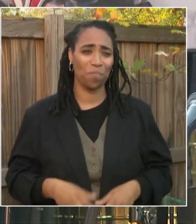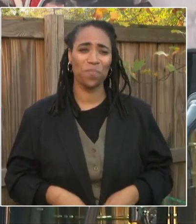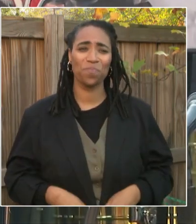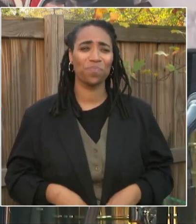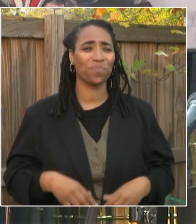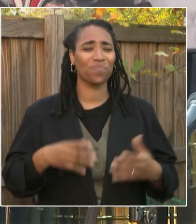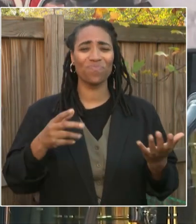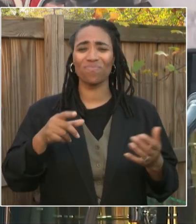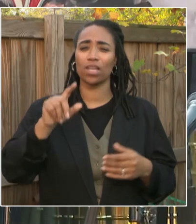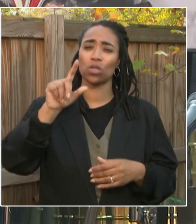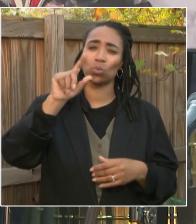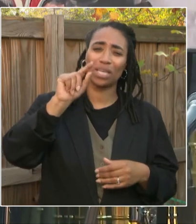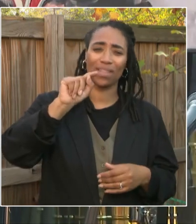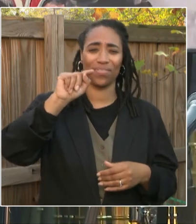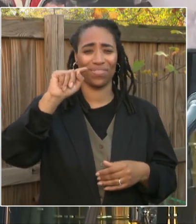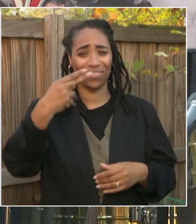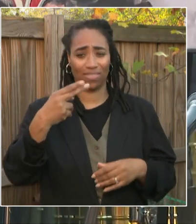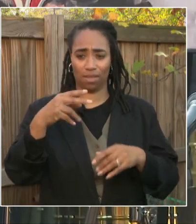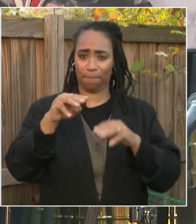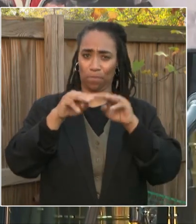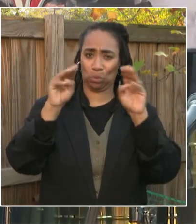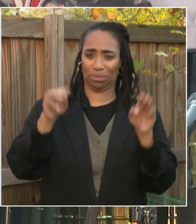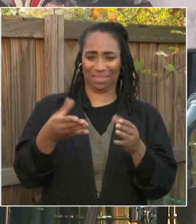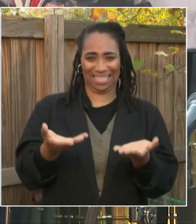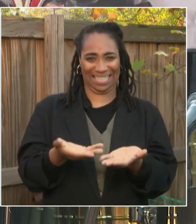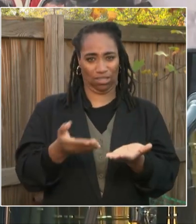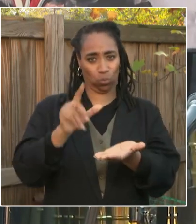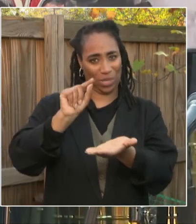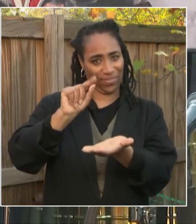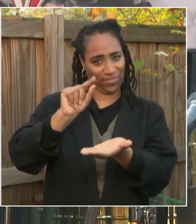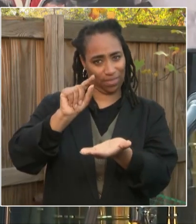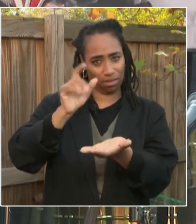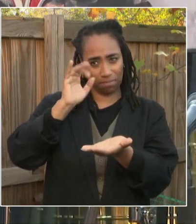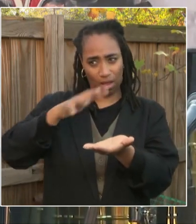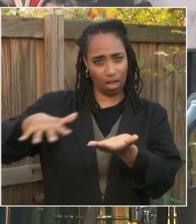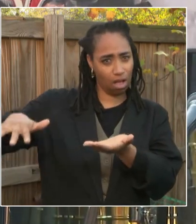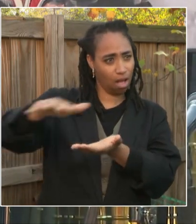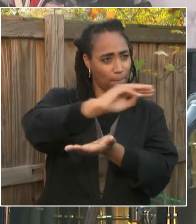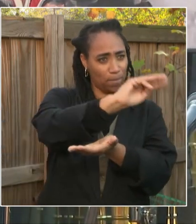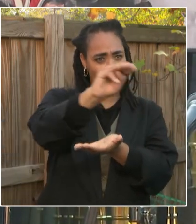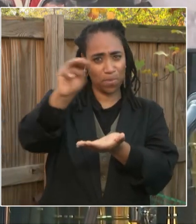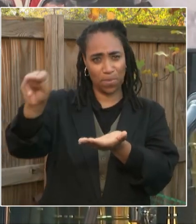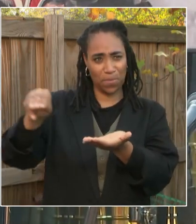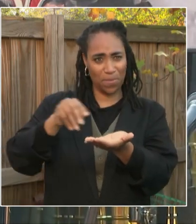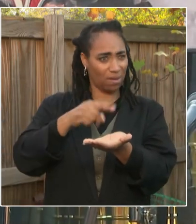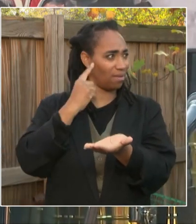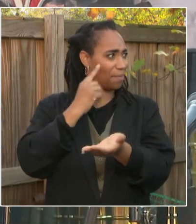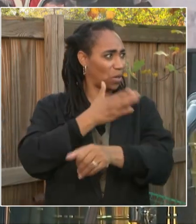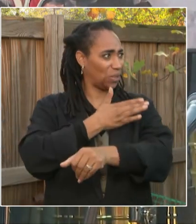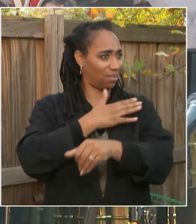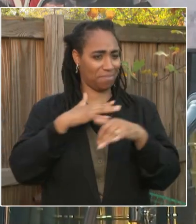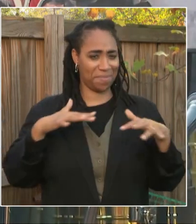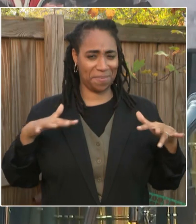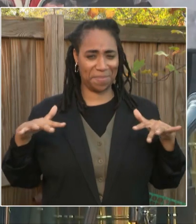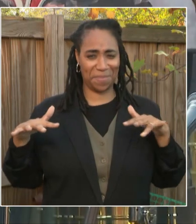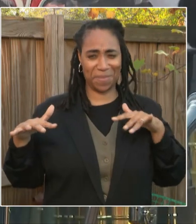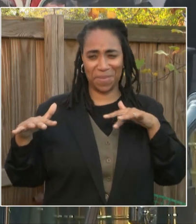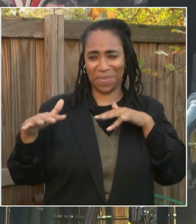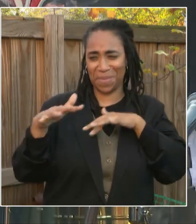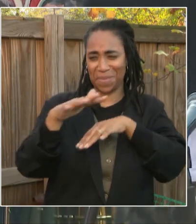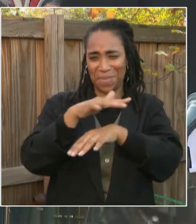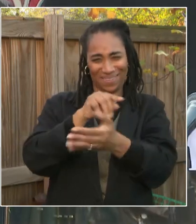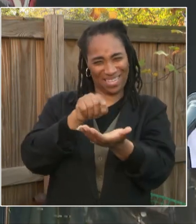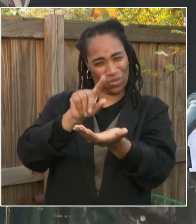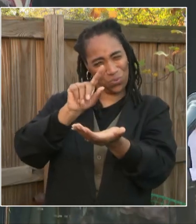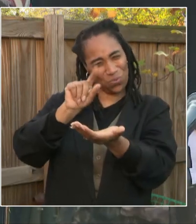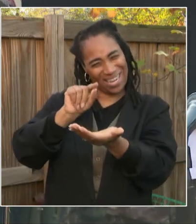nation. But it is, like I just said, it is the only go-go museum. The thing that makes this museum so important, which